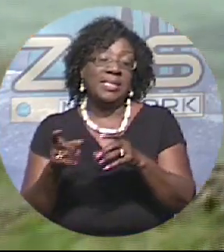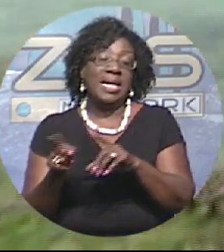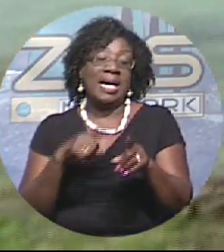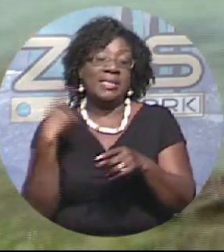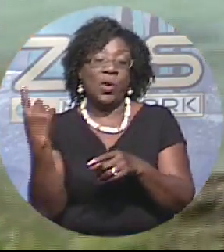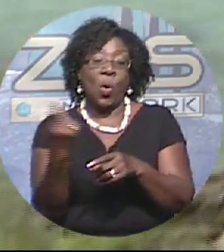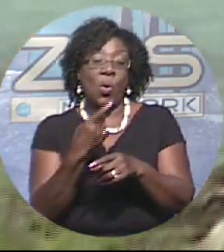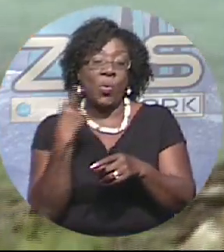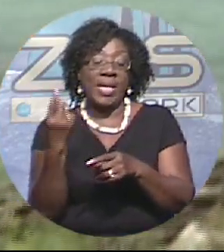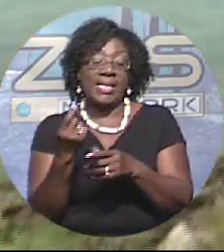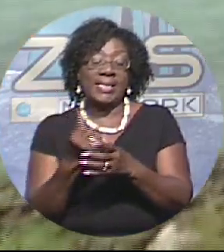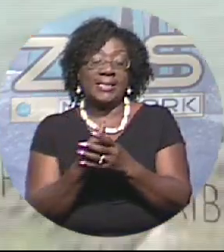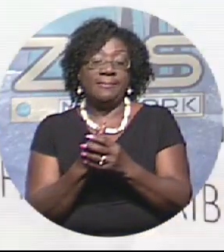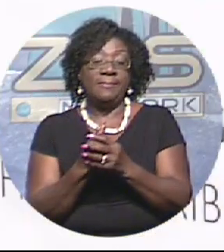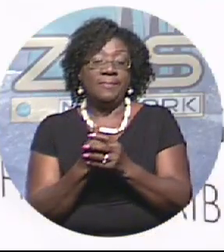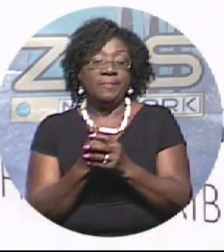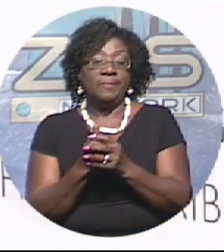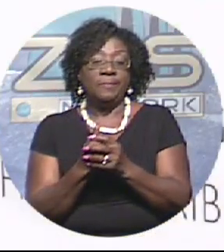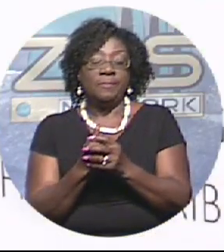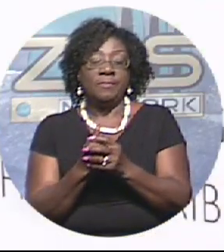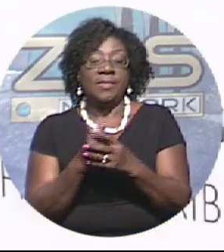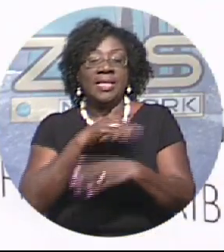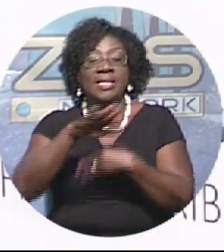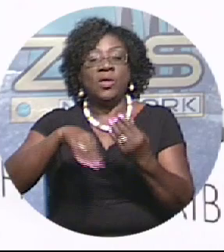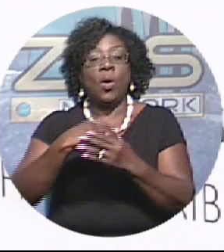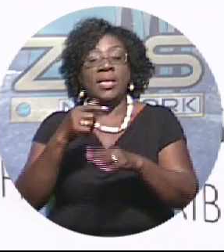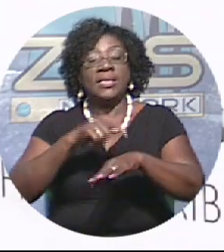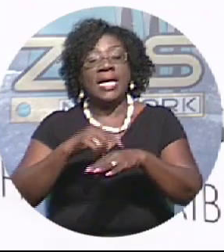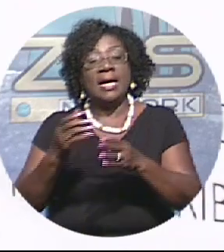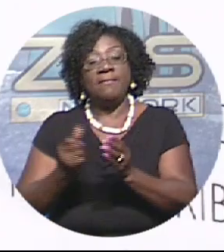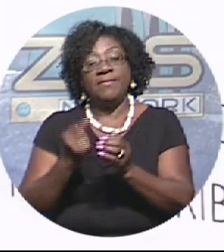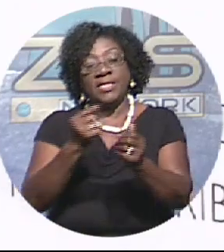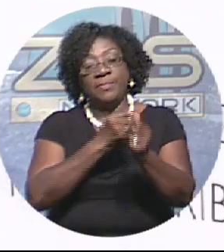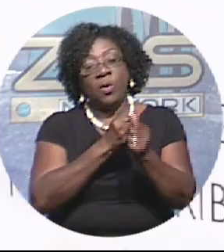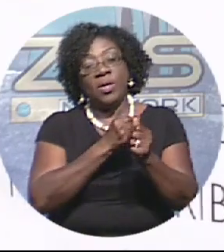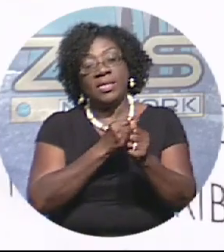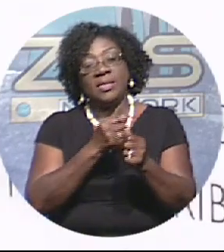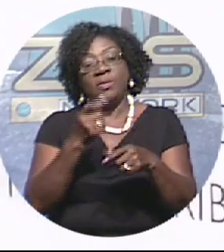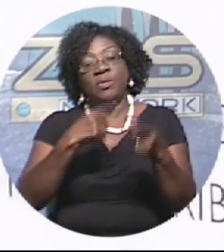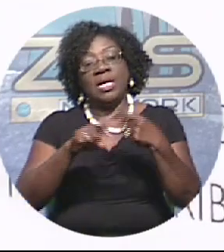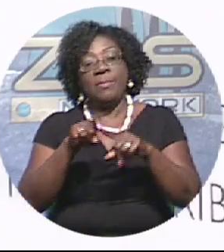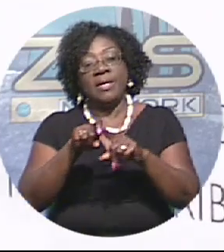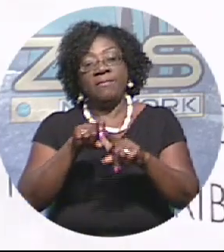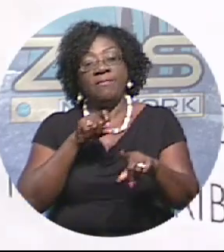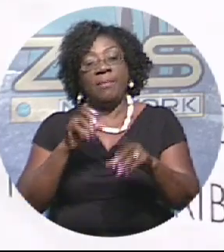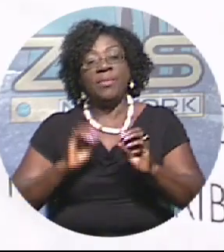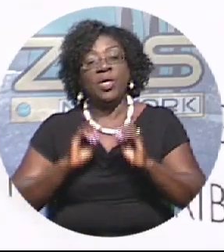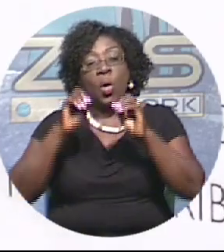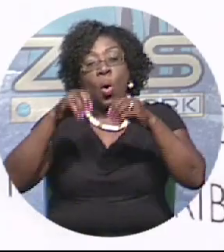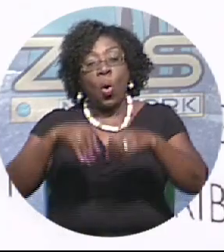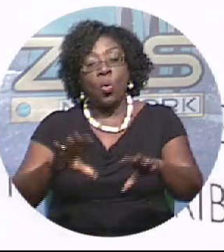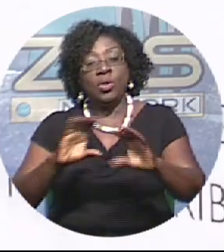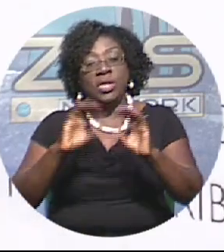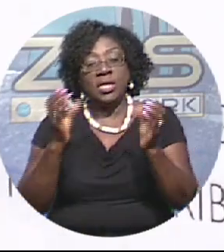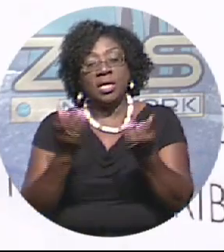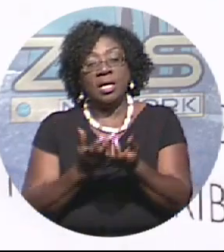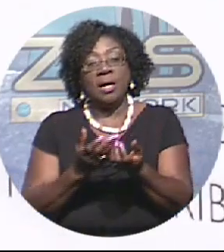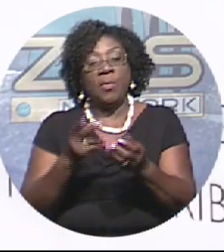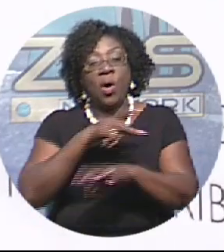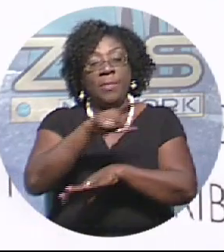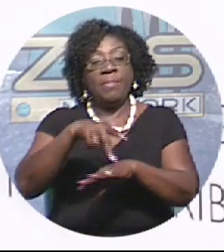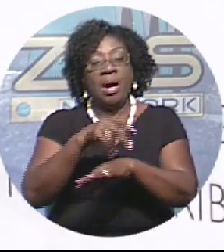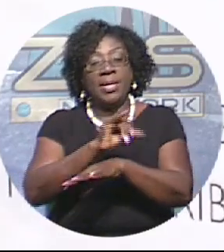ZNS Total Sports, I am Julian Gibson. Well, that's all the time we have for sports. We are coming to you from the Ocean Club Golf Course, where the